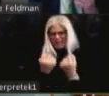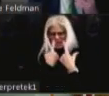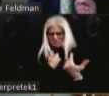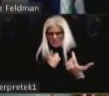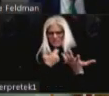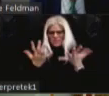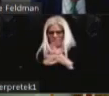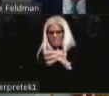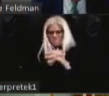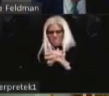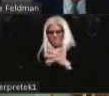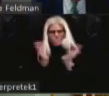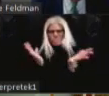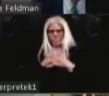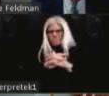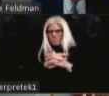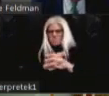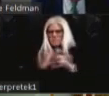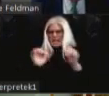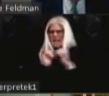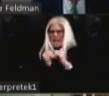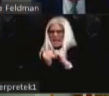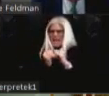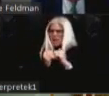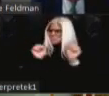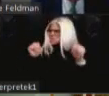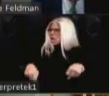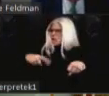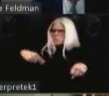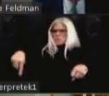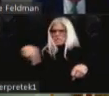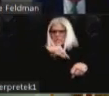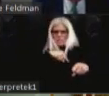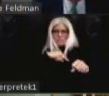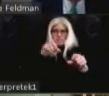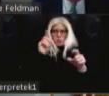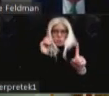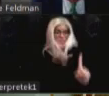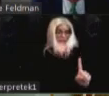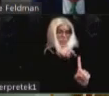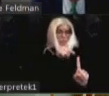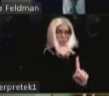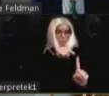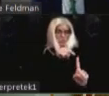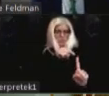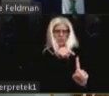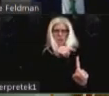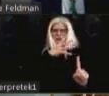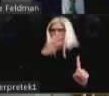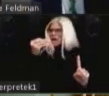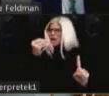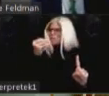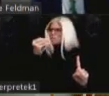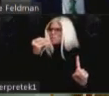can we do this in a way that is beneficial to